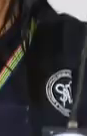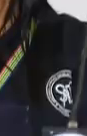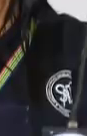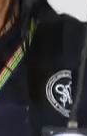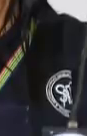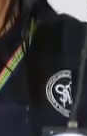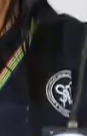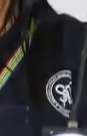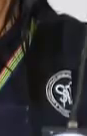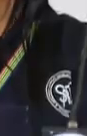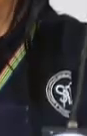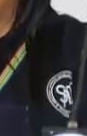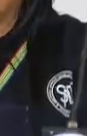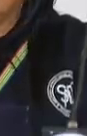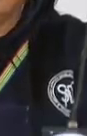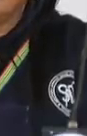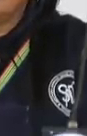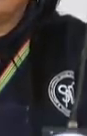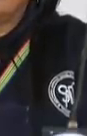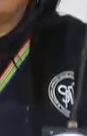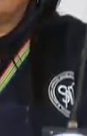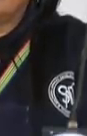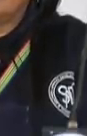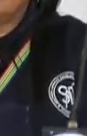You got it wrong.